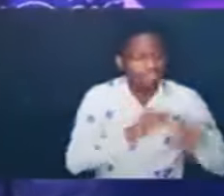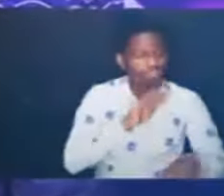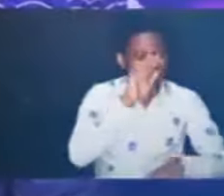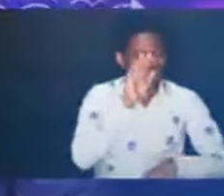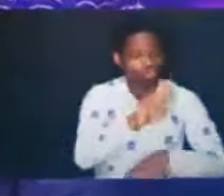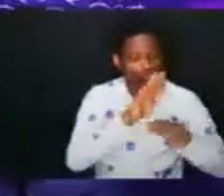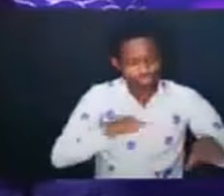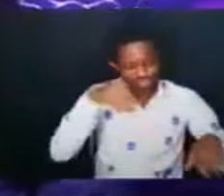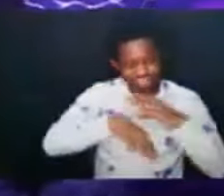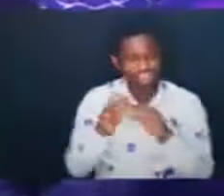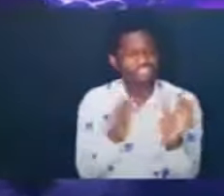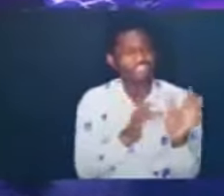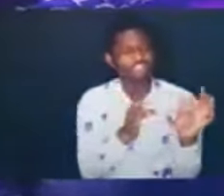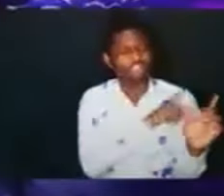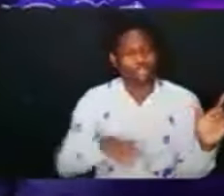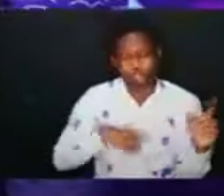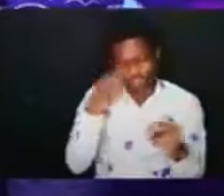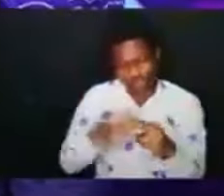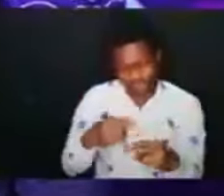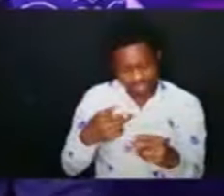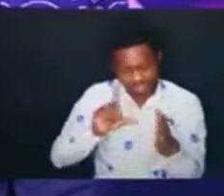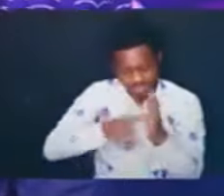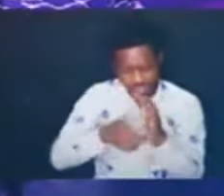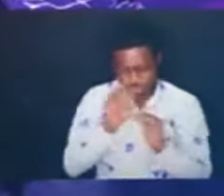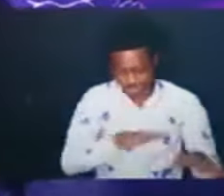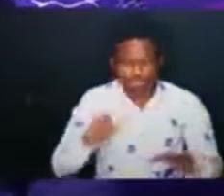be blessed. Mothers, you arise and